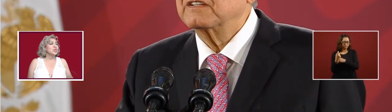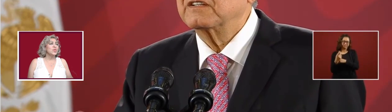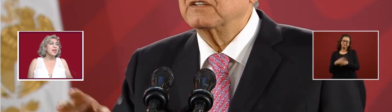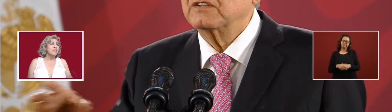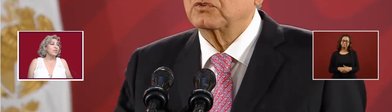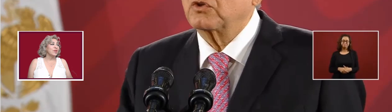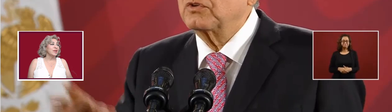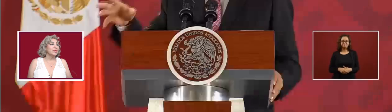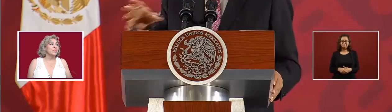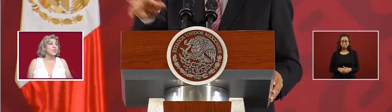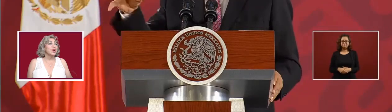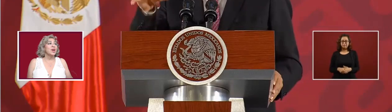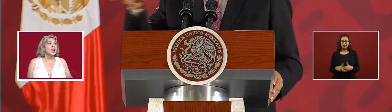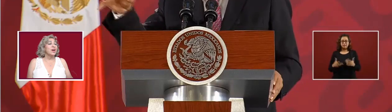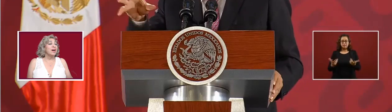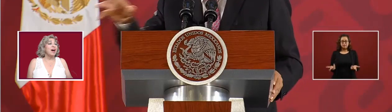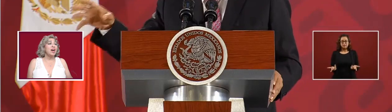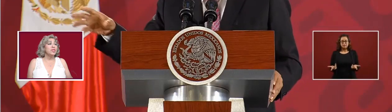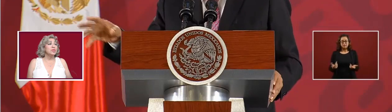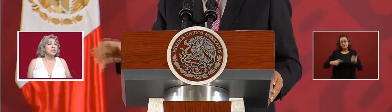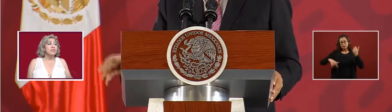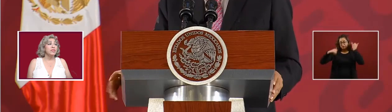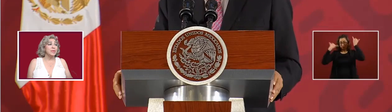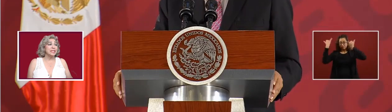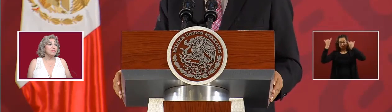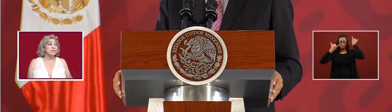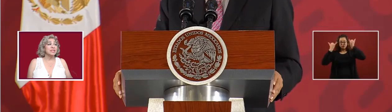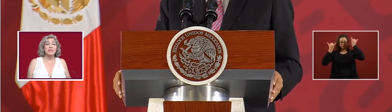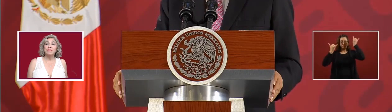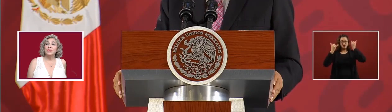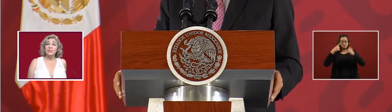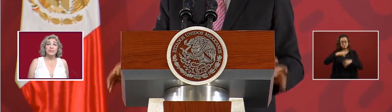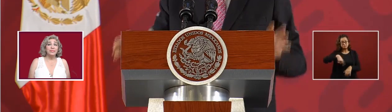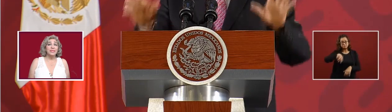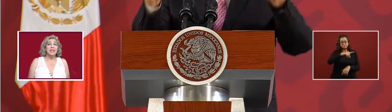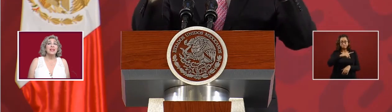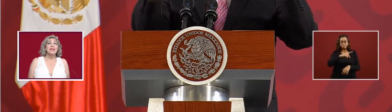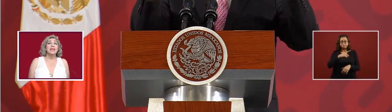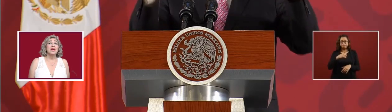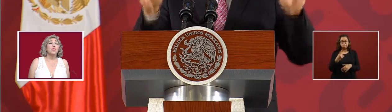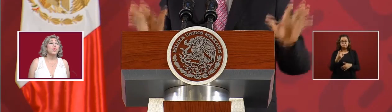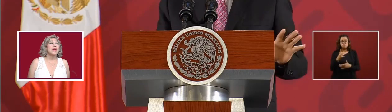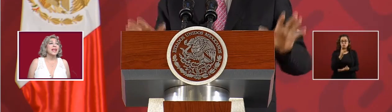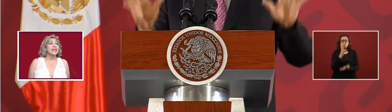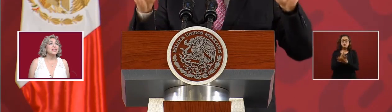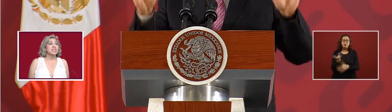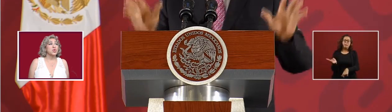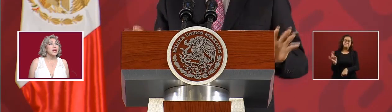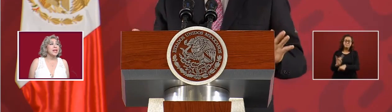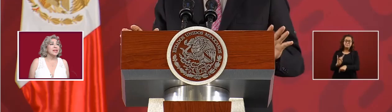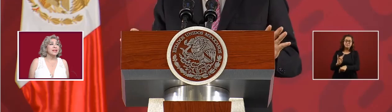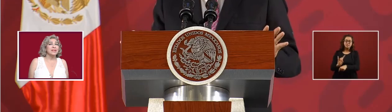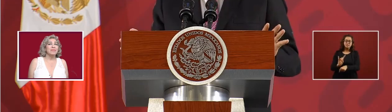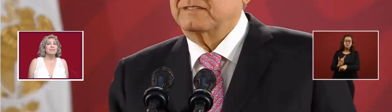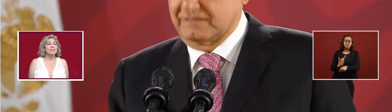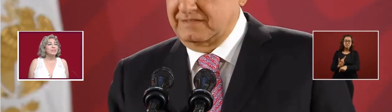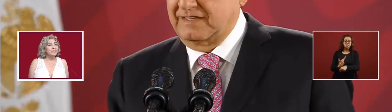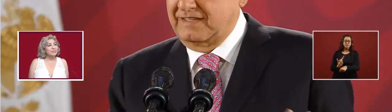So therefore, all those euphemisms were like a screen